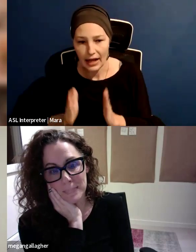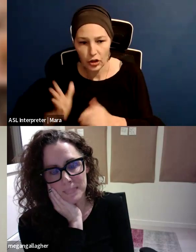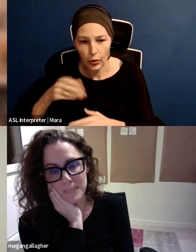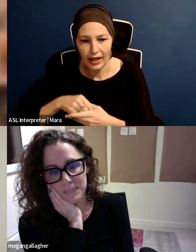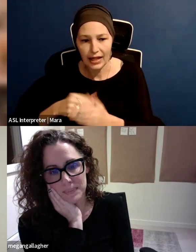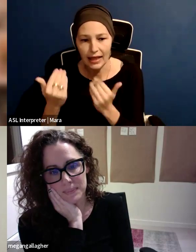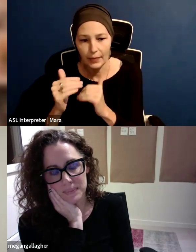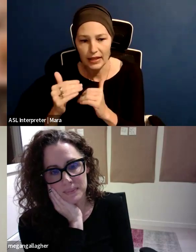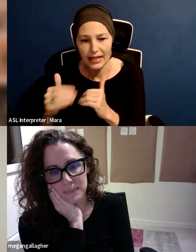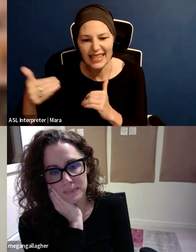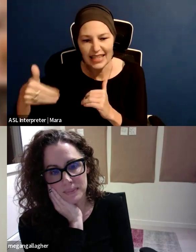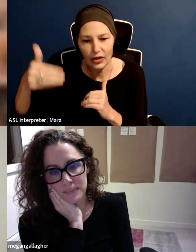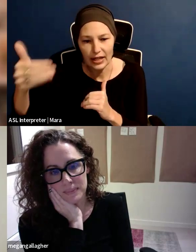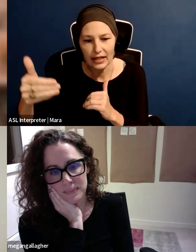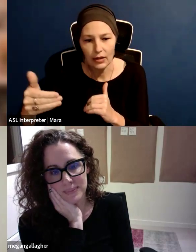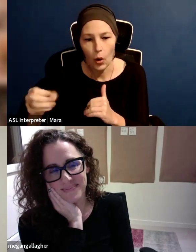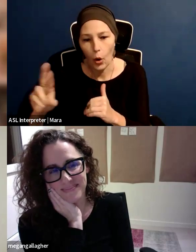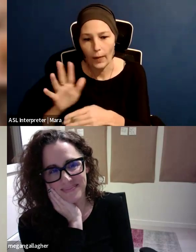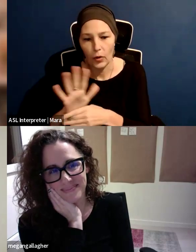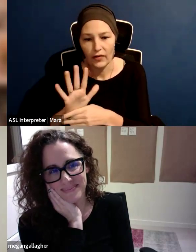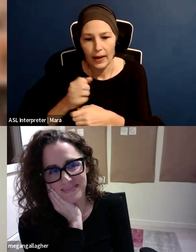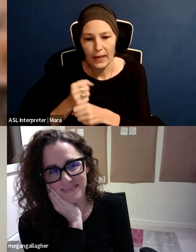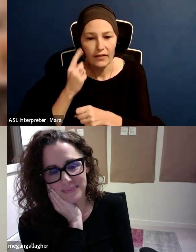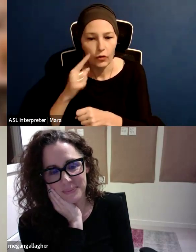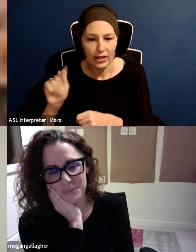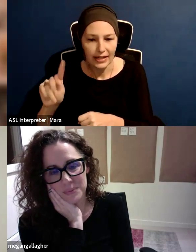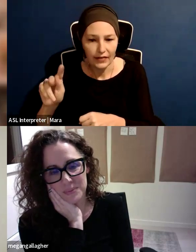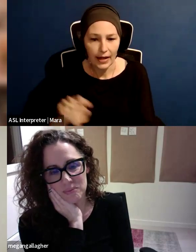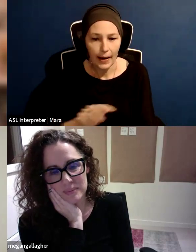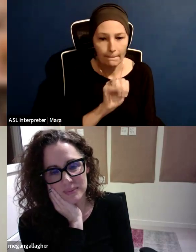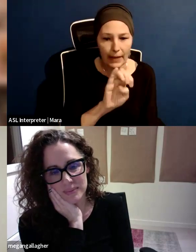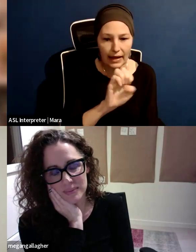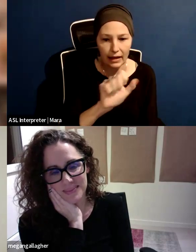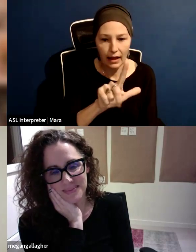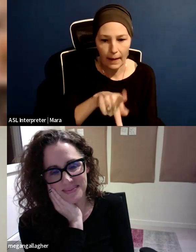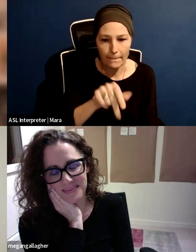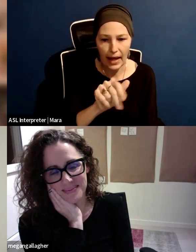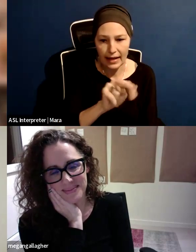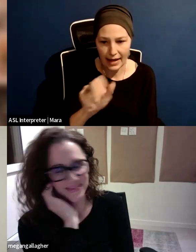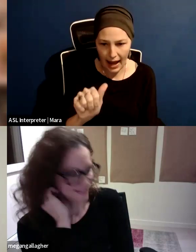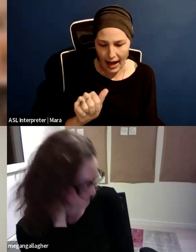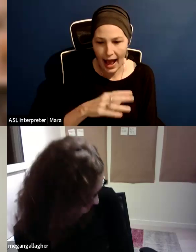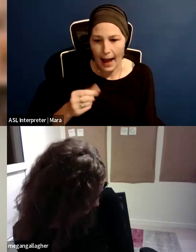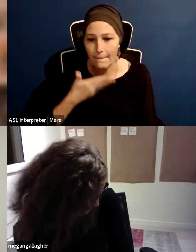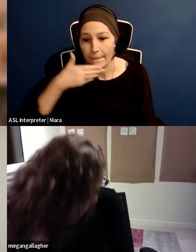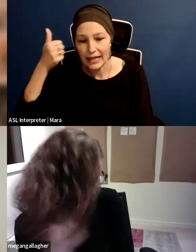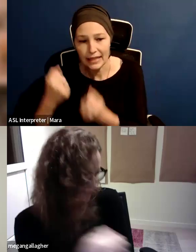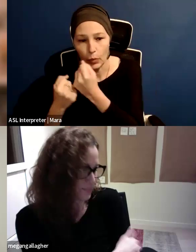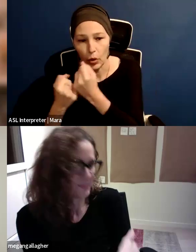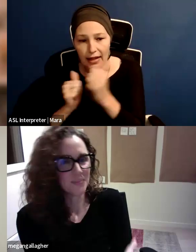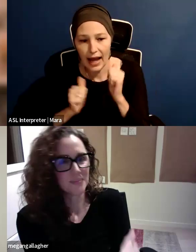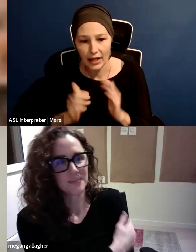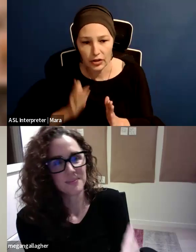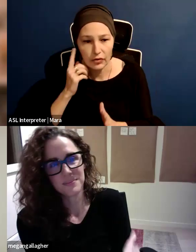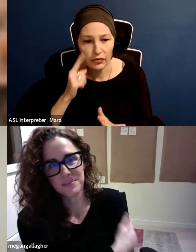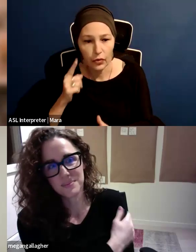Movie Made for Television, Michael Pena, and Best Supporting Actress in a Limited Series or Movie Made